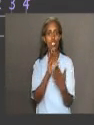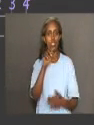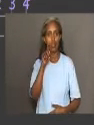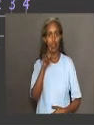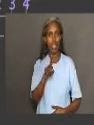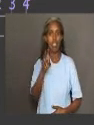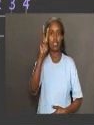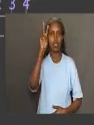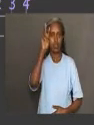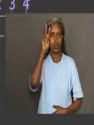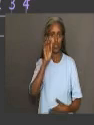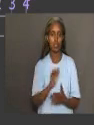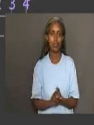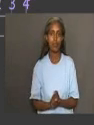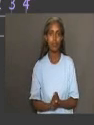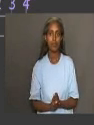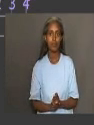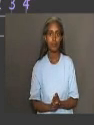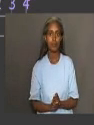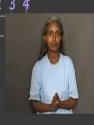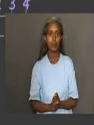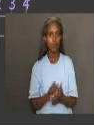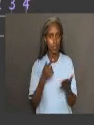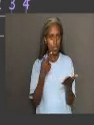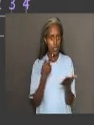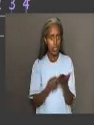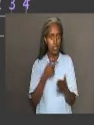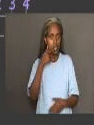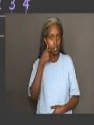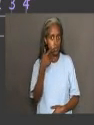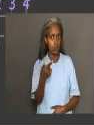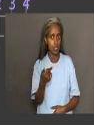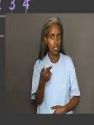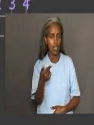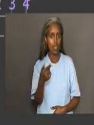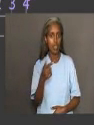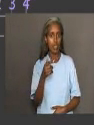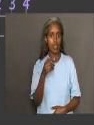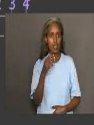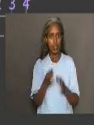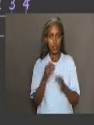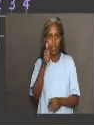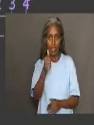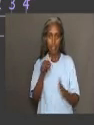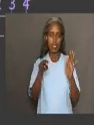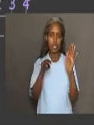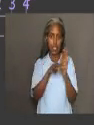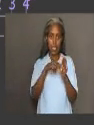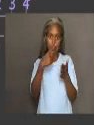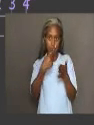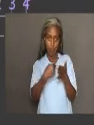x squared. That is to say, if a is a negative